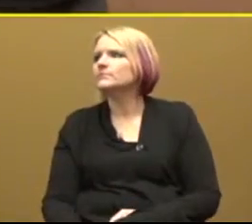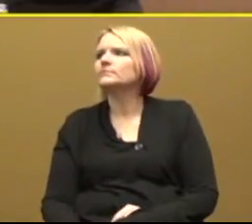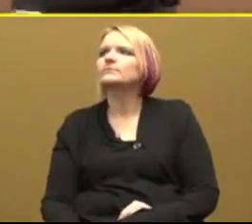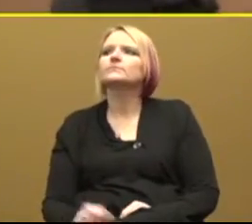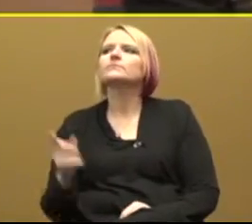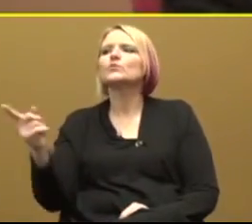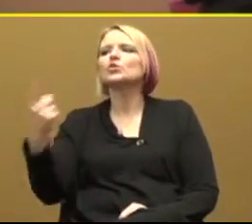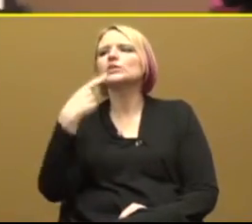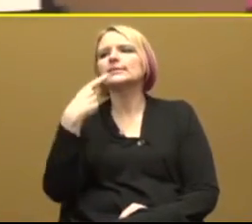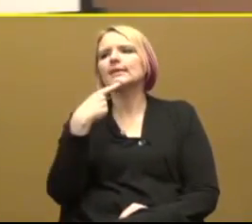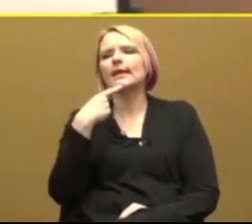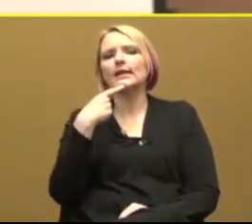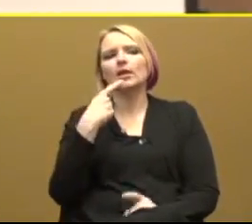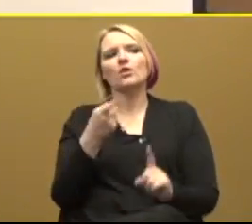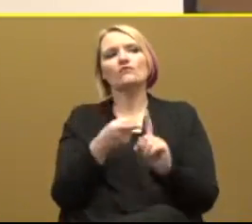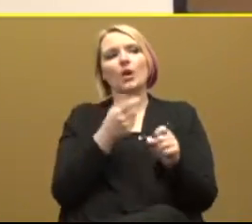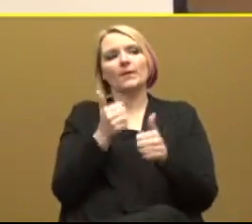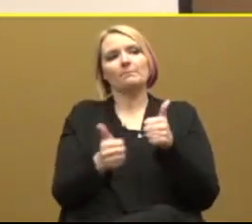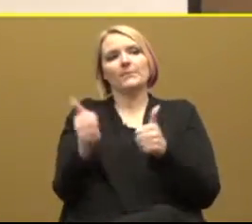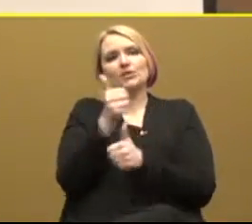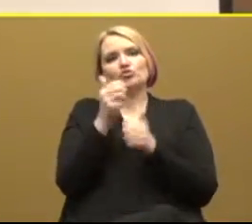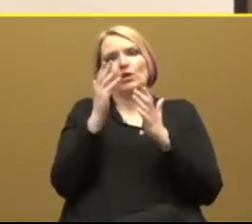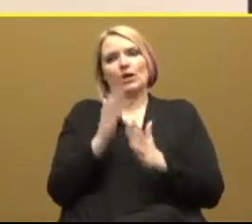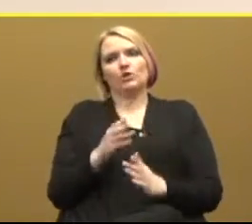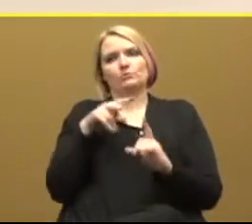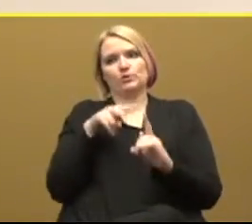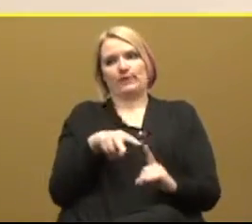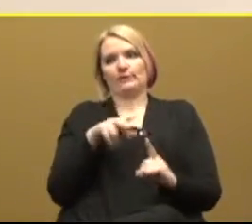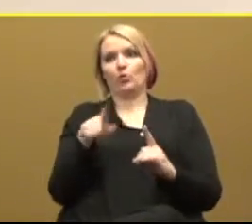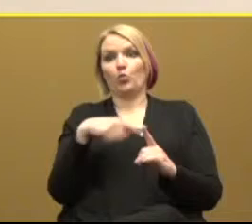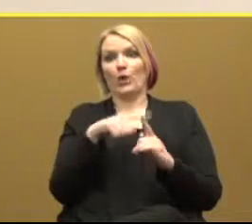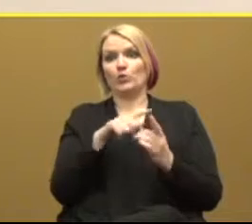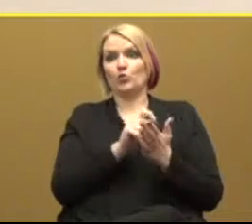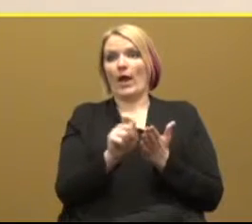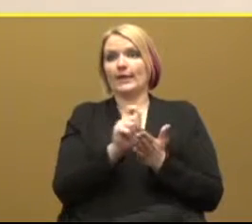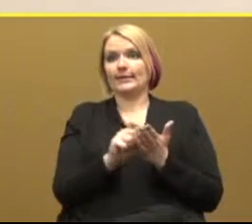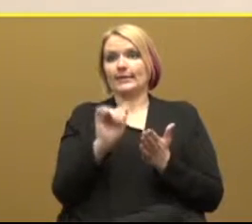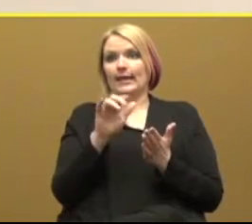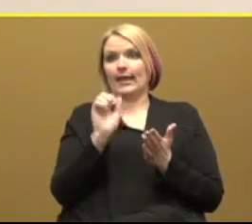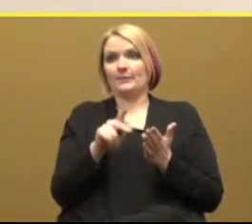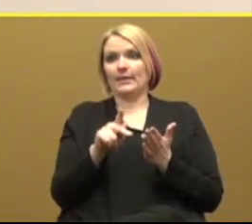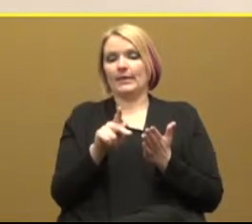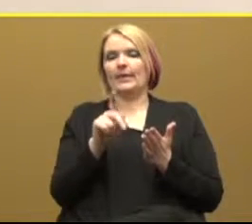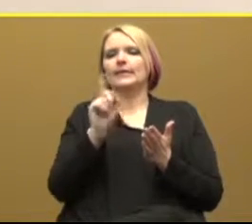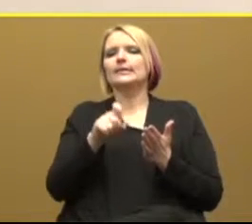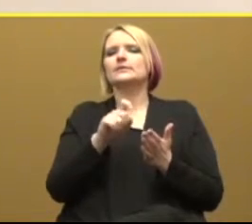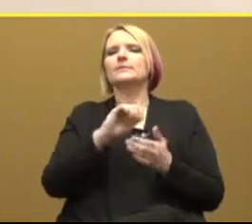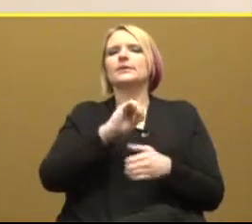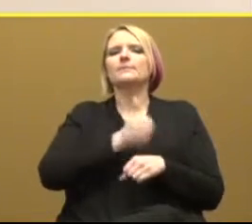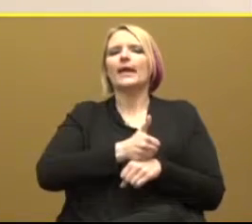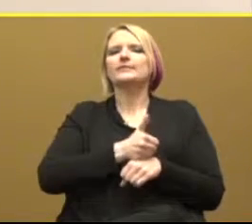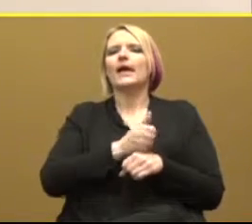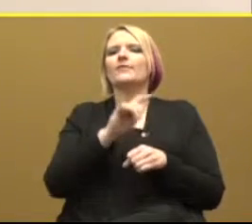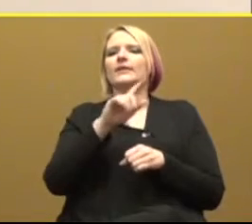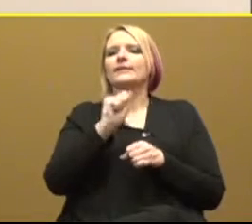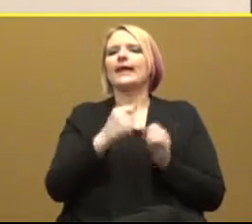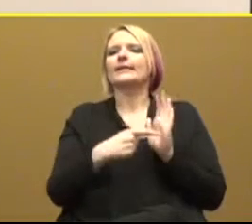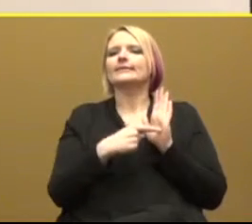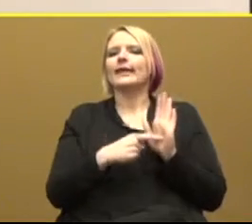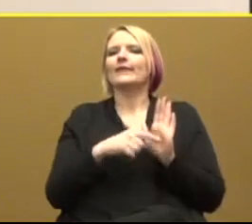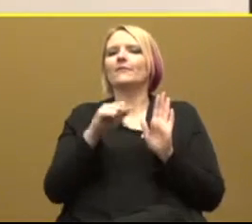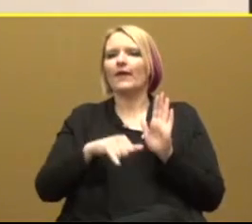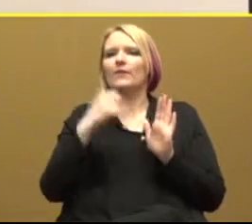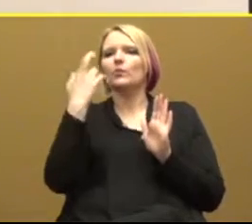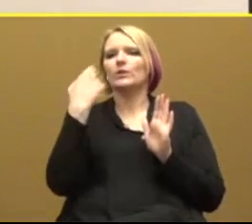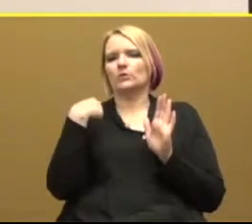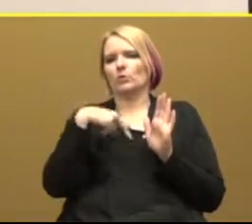she's saying, speaking from an administrator's point of view, when you write it in based upon the data stating that this is why we